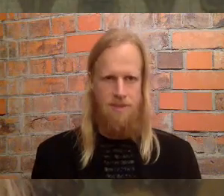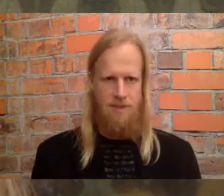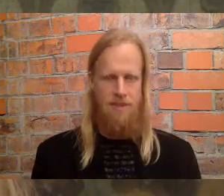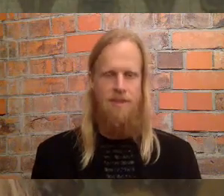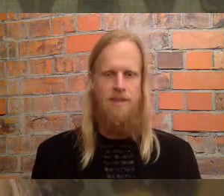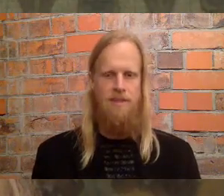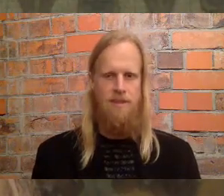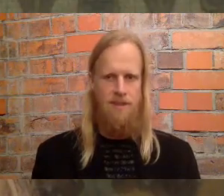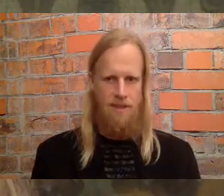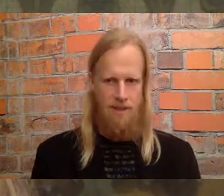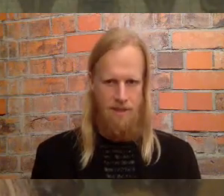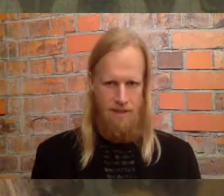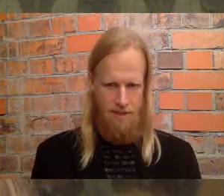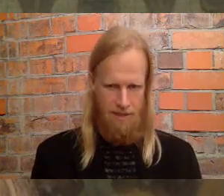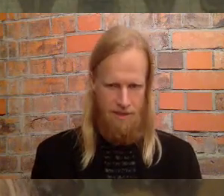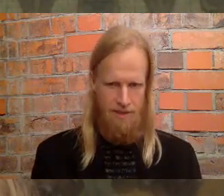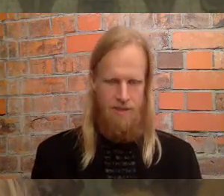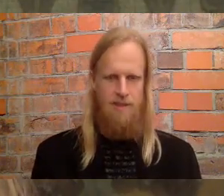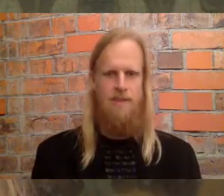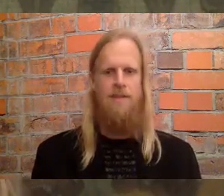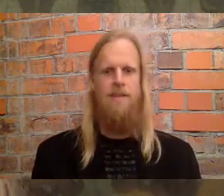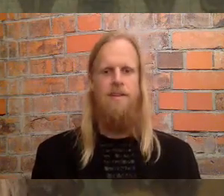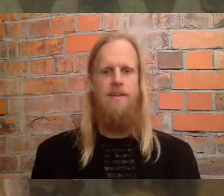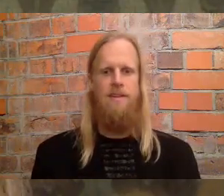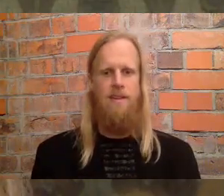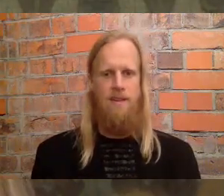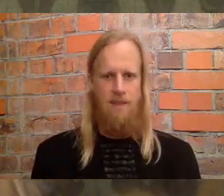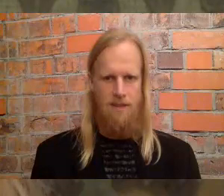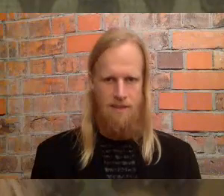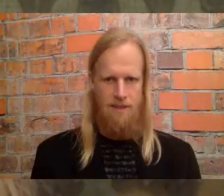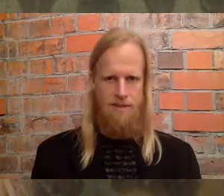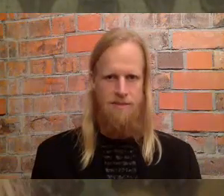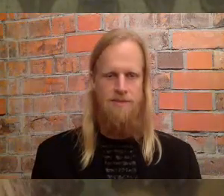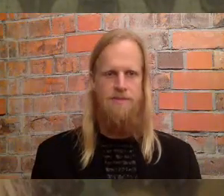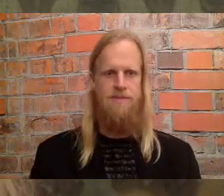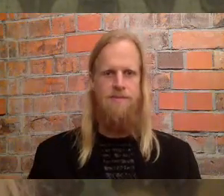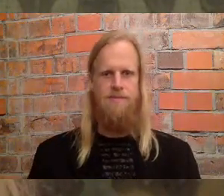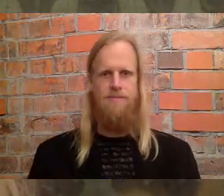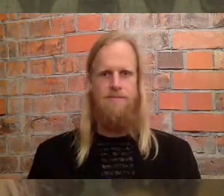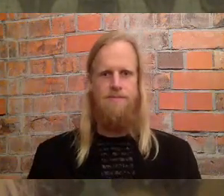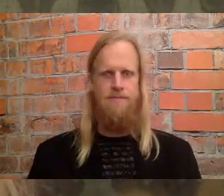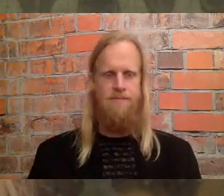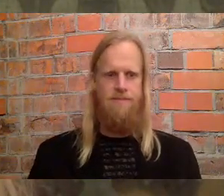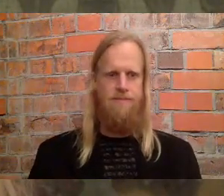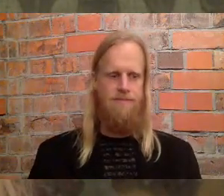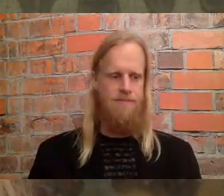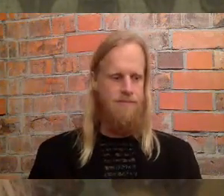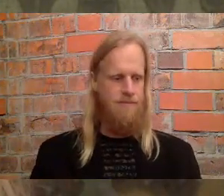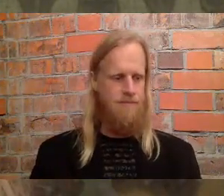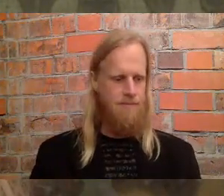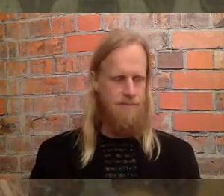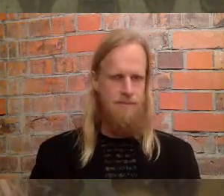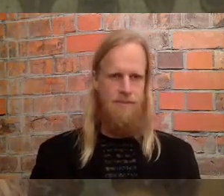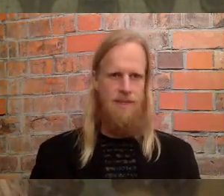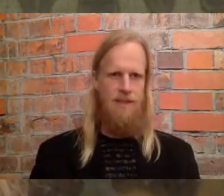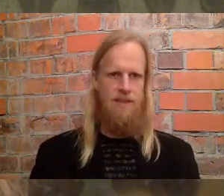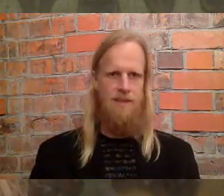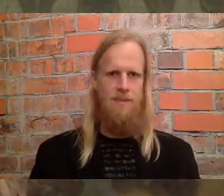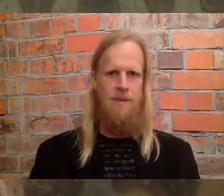again this process. Tapping the side of the hand. I accept the part of me